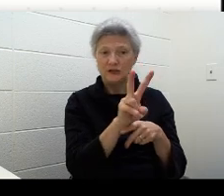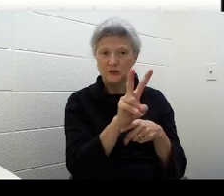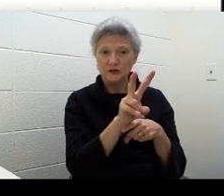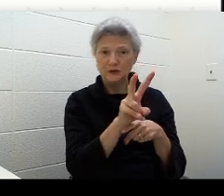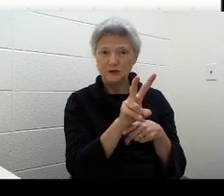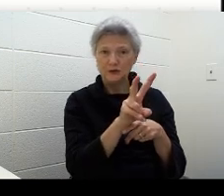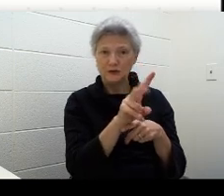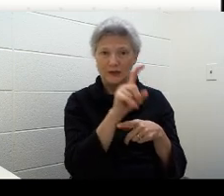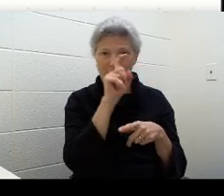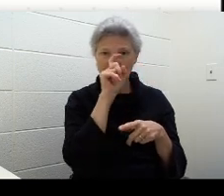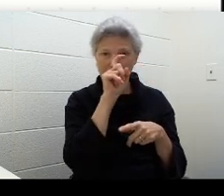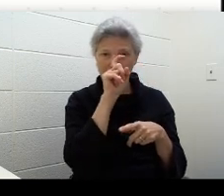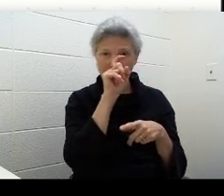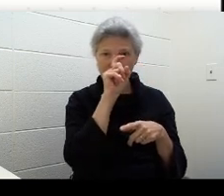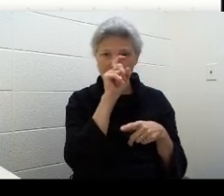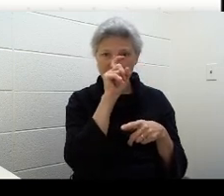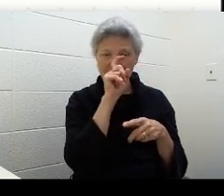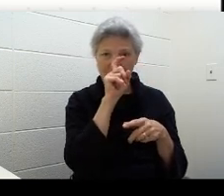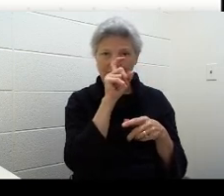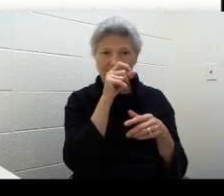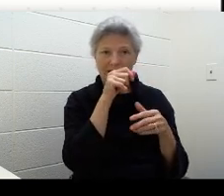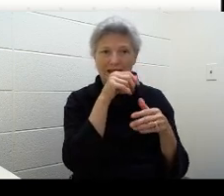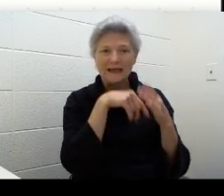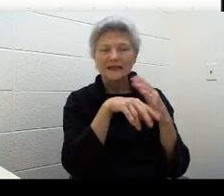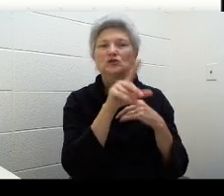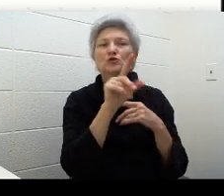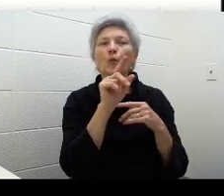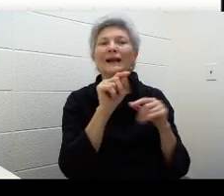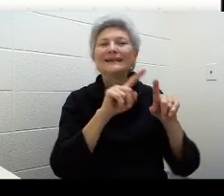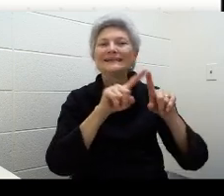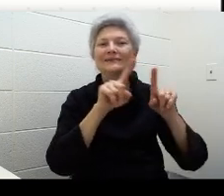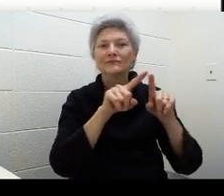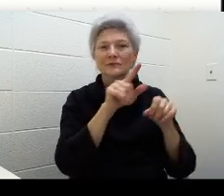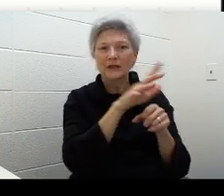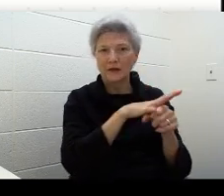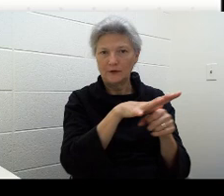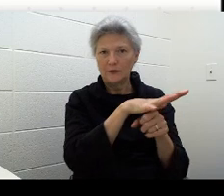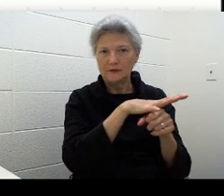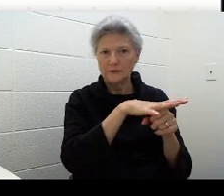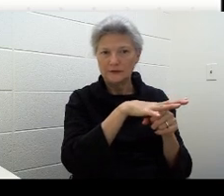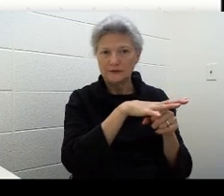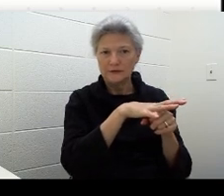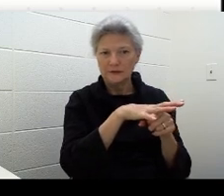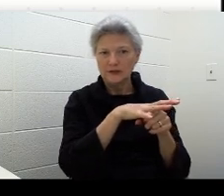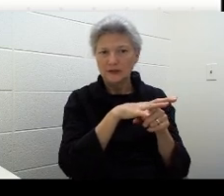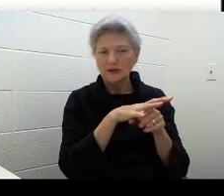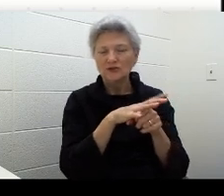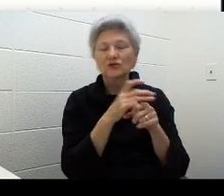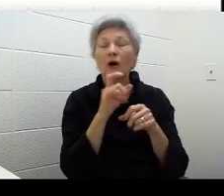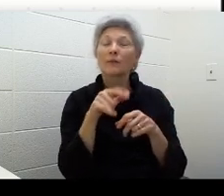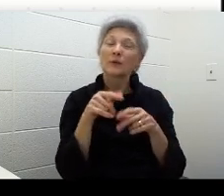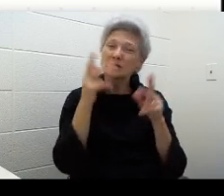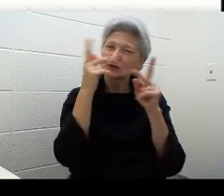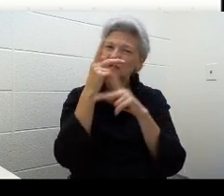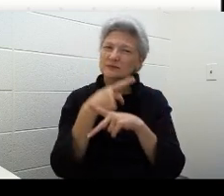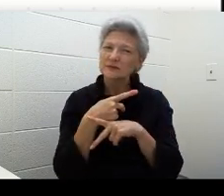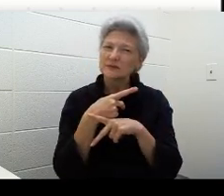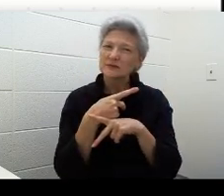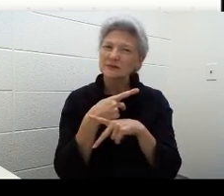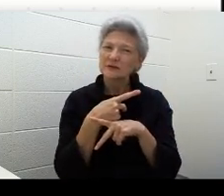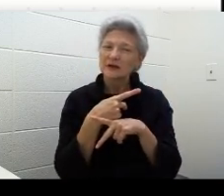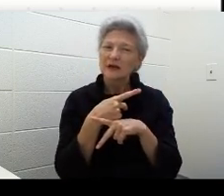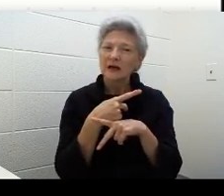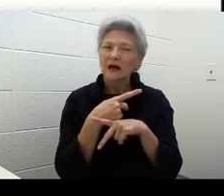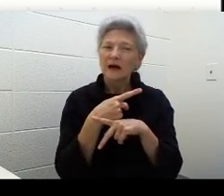42 bald eagles in 20 locations. So I'm going to solve this.